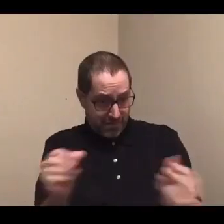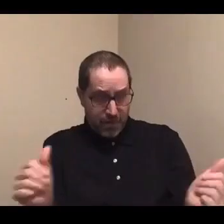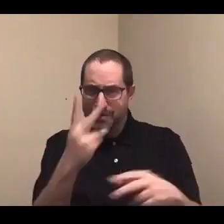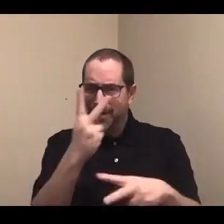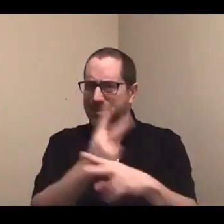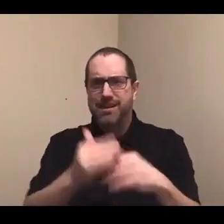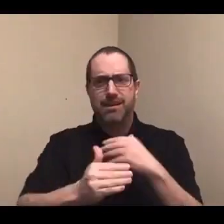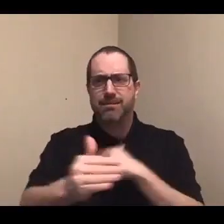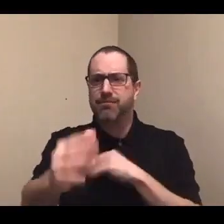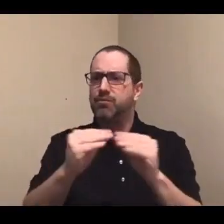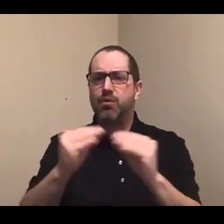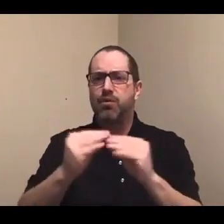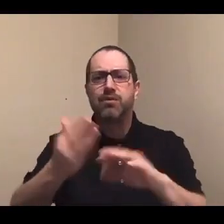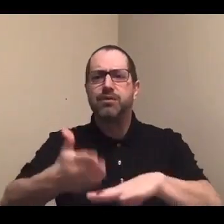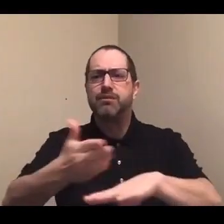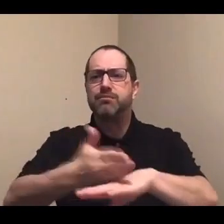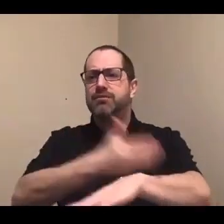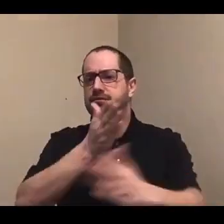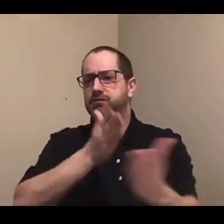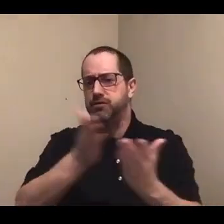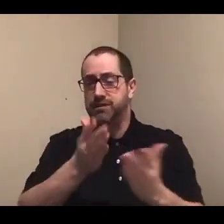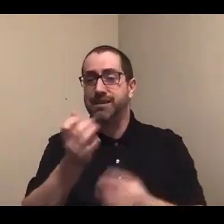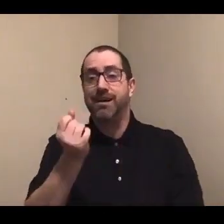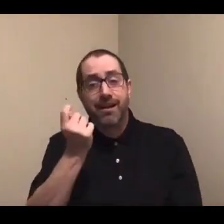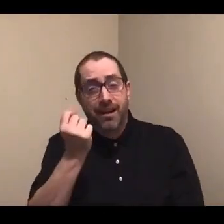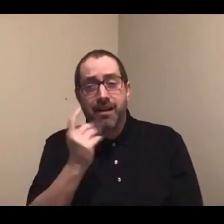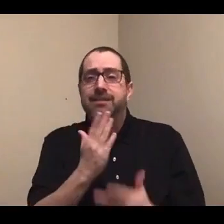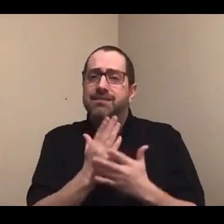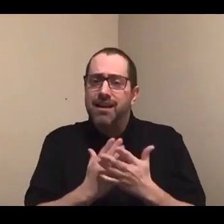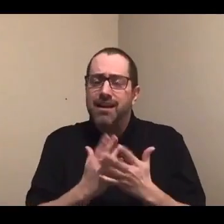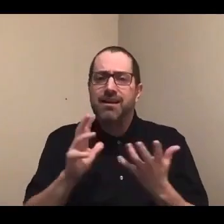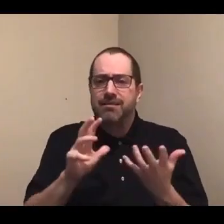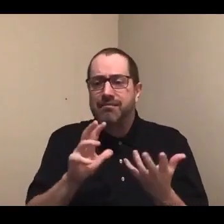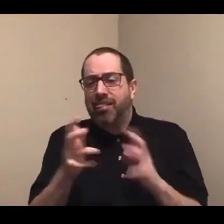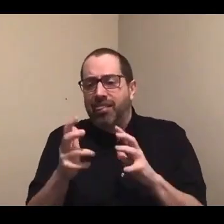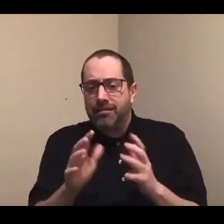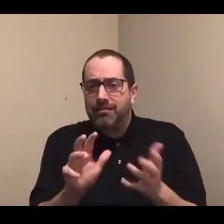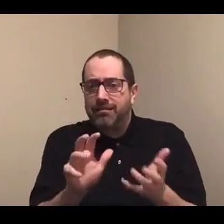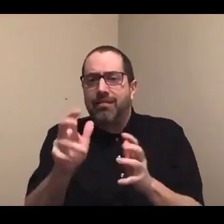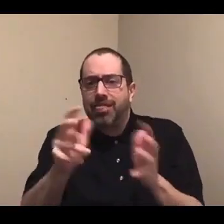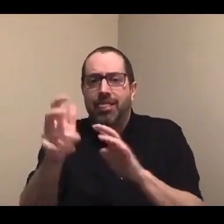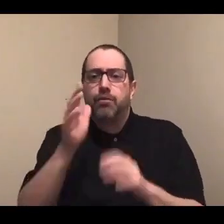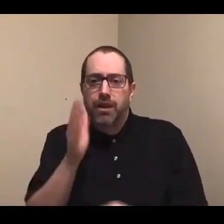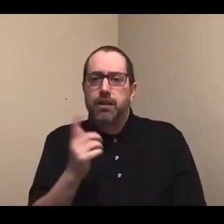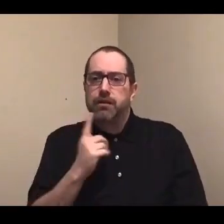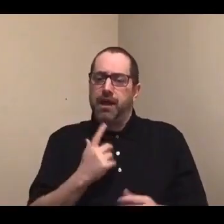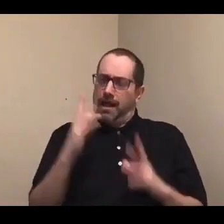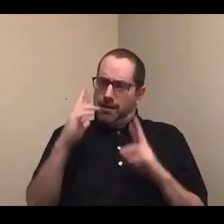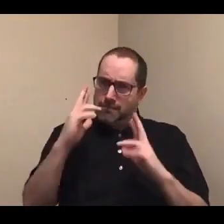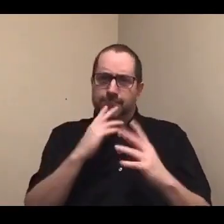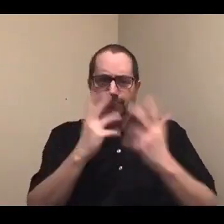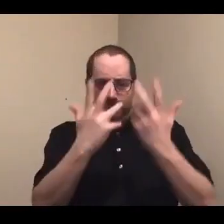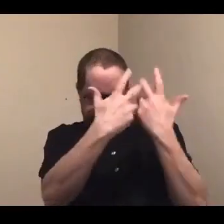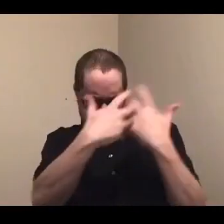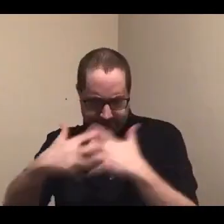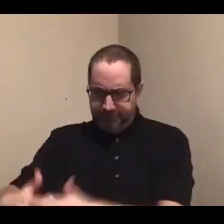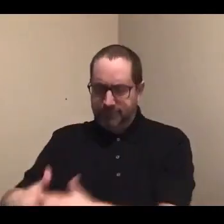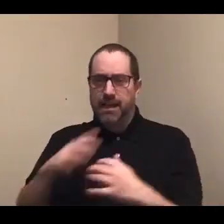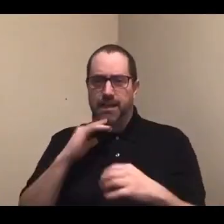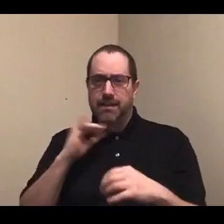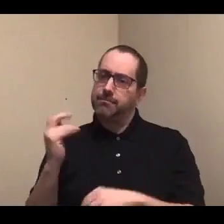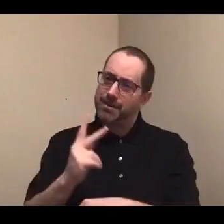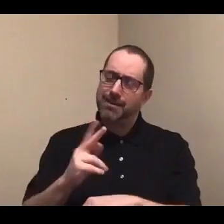wrinkles as the process rolls out, in the big picture, it is going to speed up our immunization campaign and help us return to normal quicker. It is a major